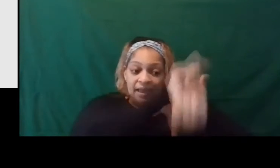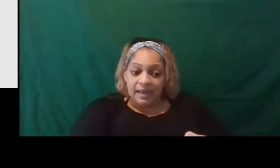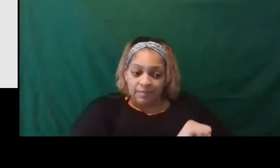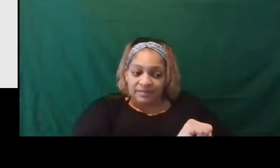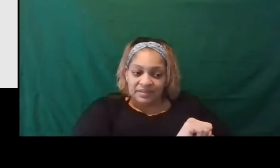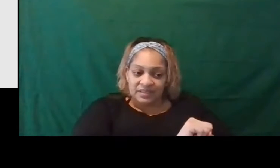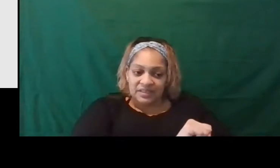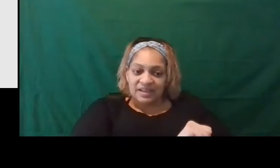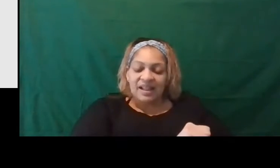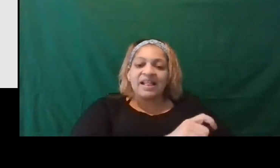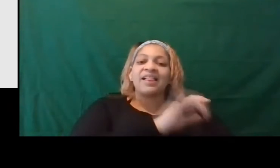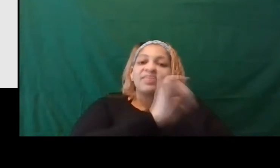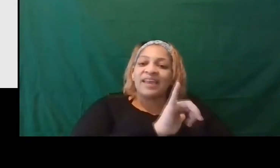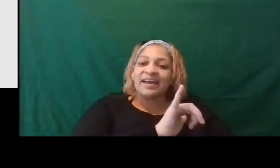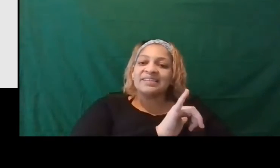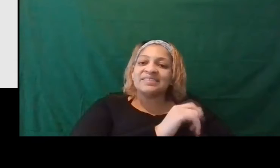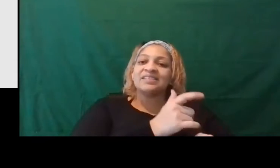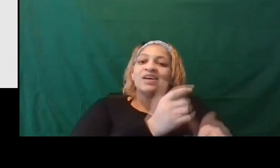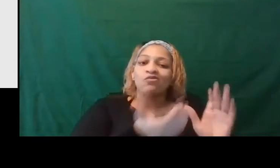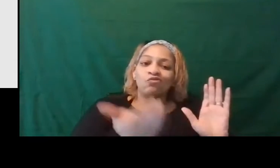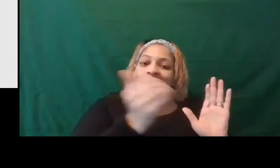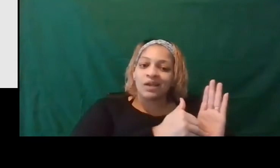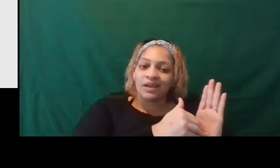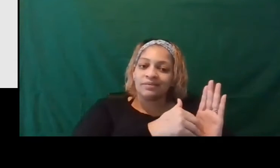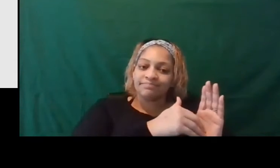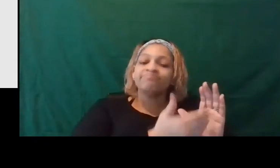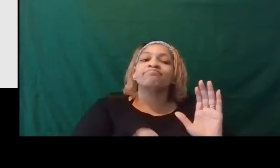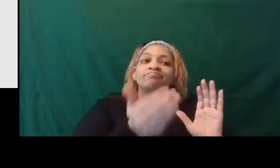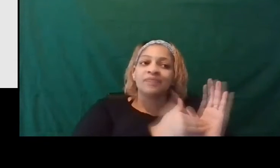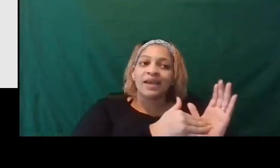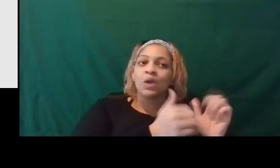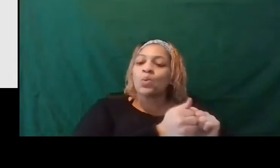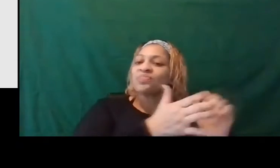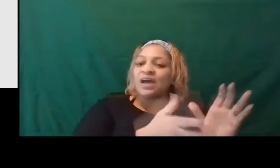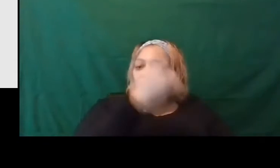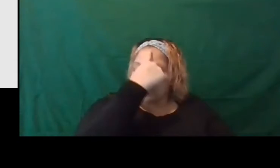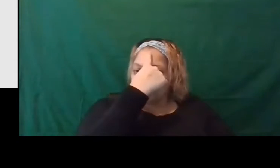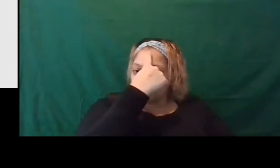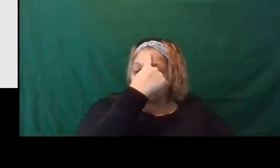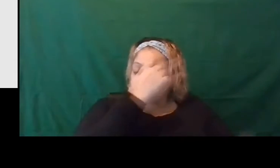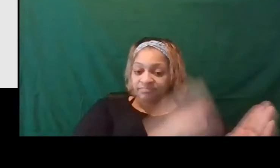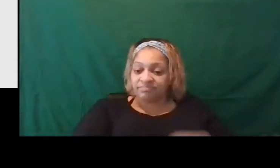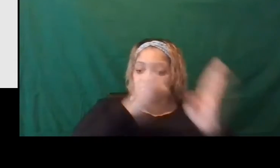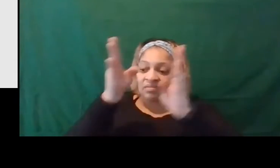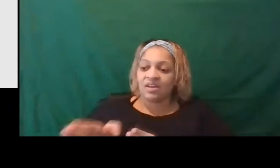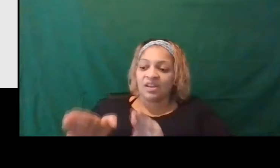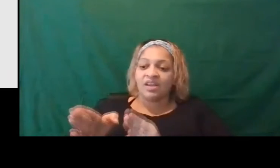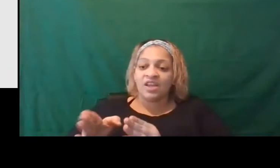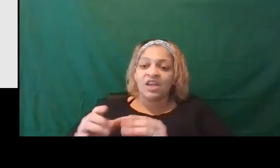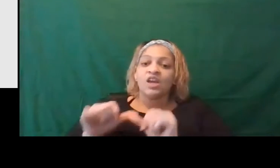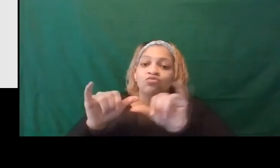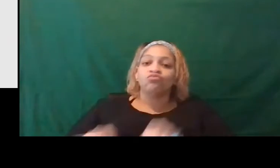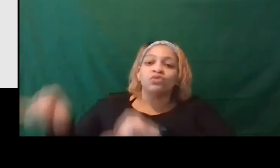is a recurrent with little or no conscious thought, whereas routine requires a